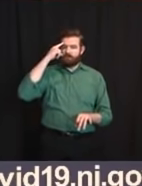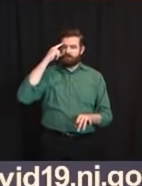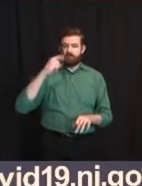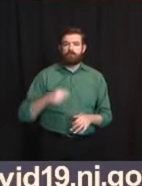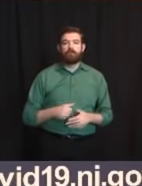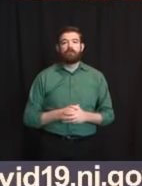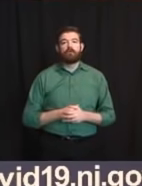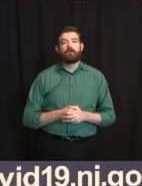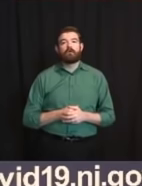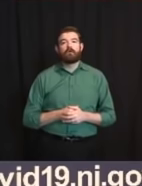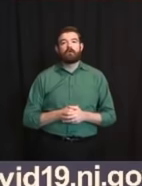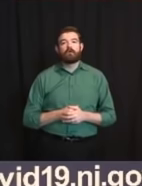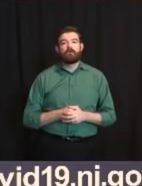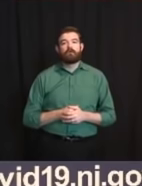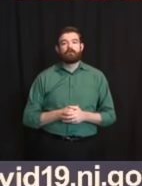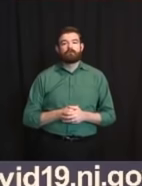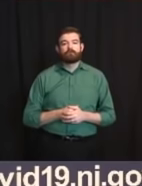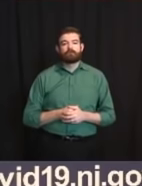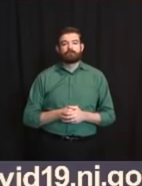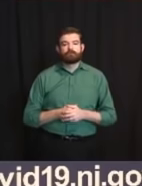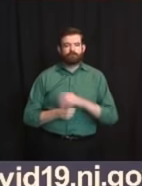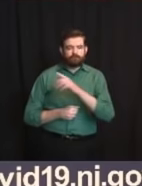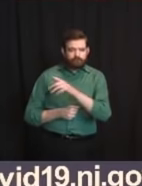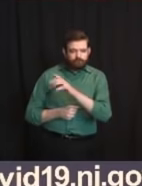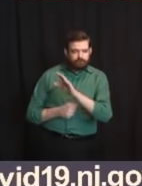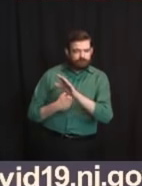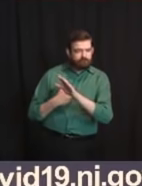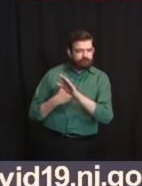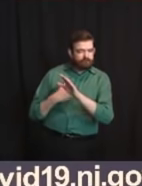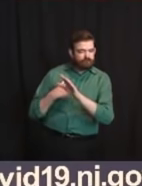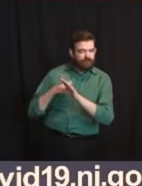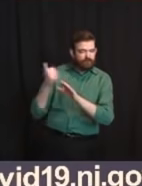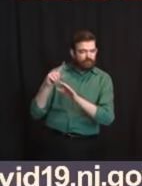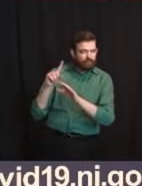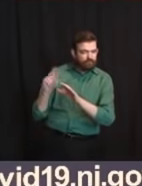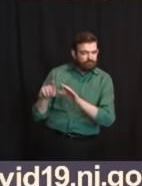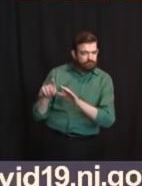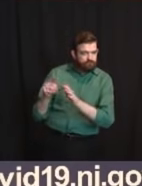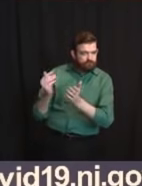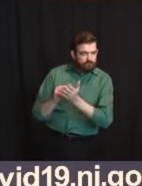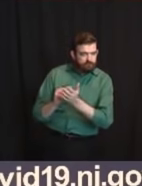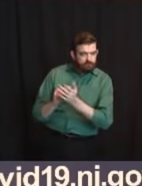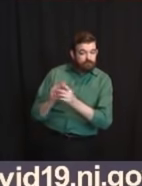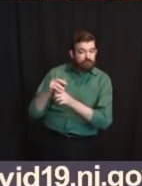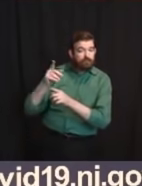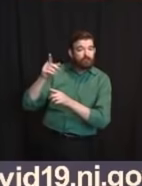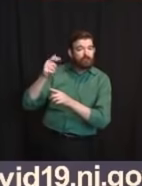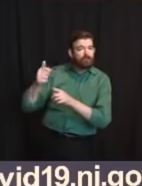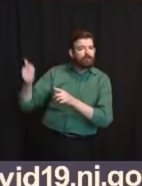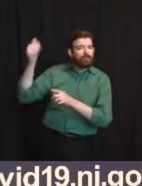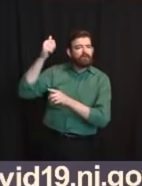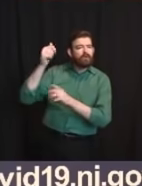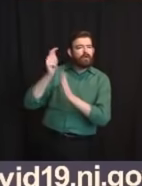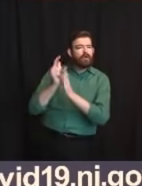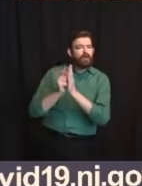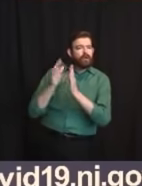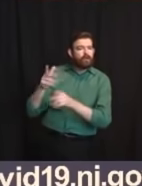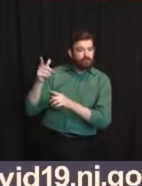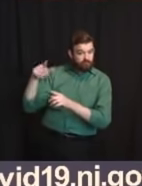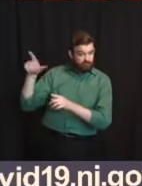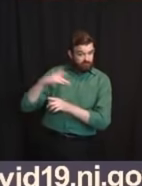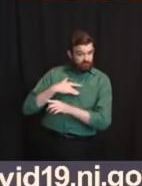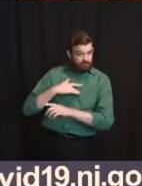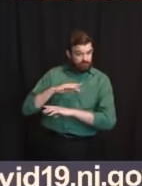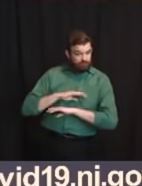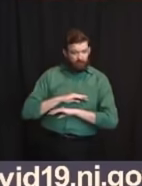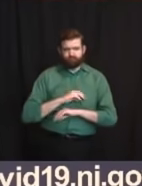quickly. Can I just follow up? Are you satisfied with the work the Attorney General's office has done in terms of fighting corruption? We have the best Attorney General in the United